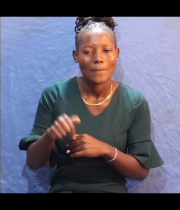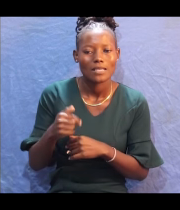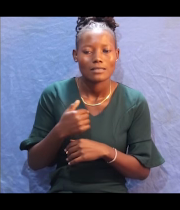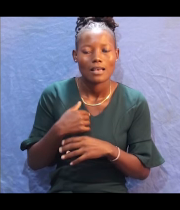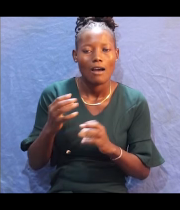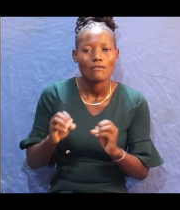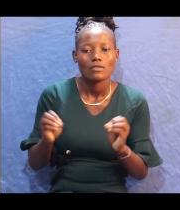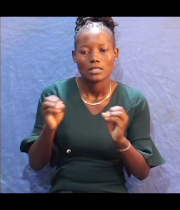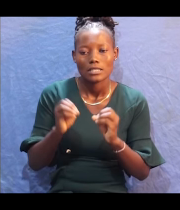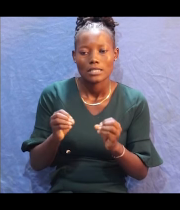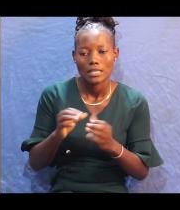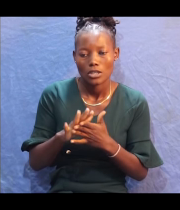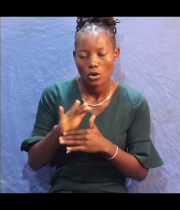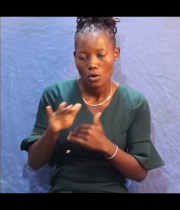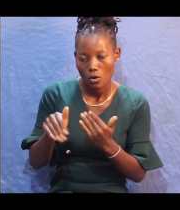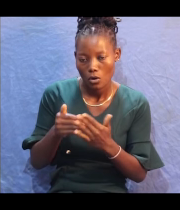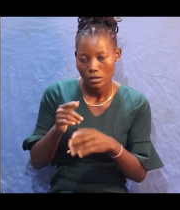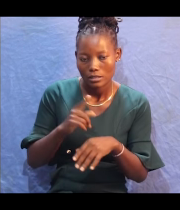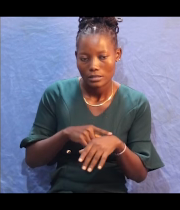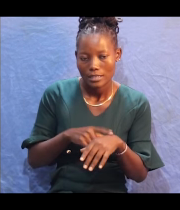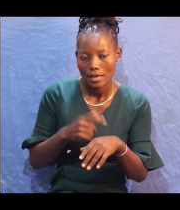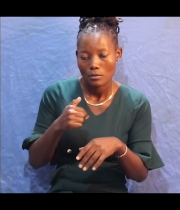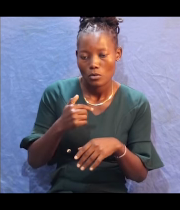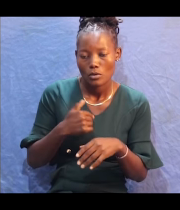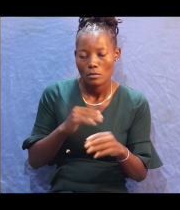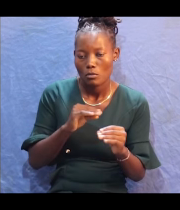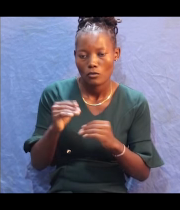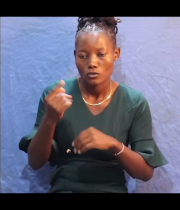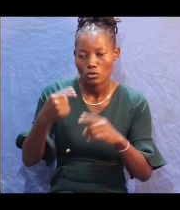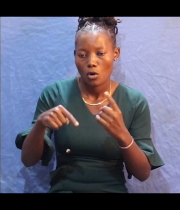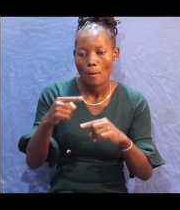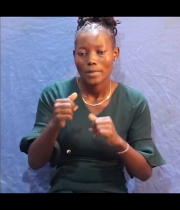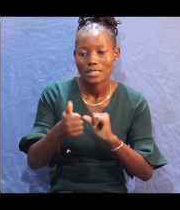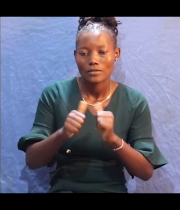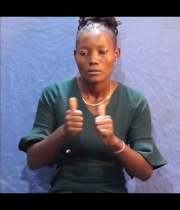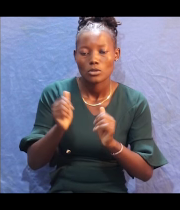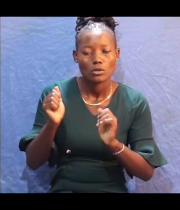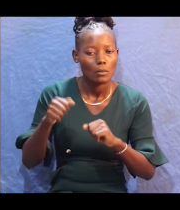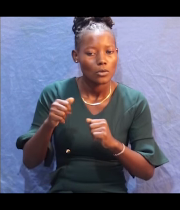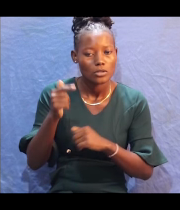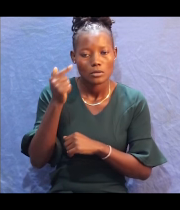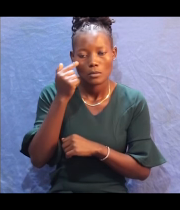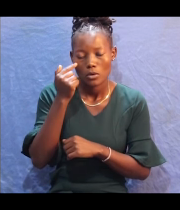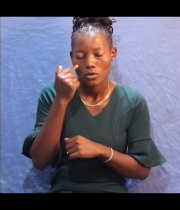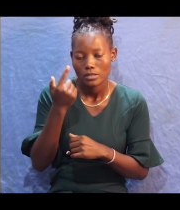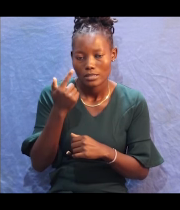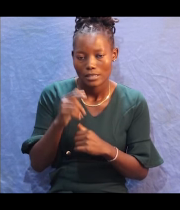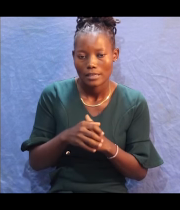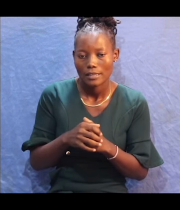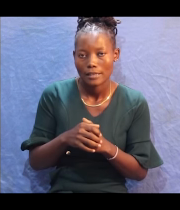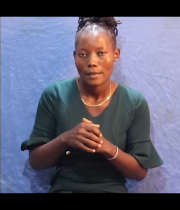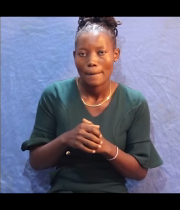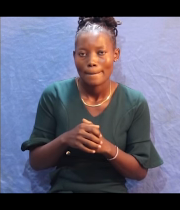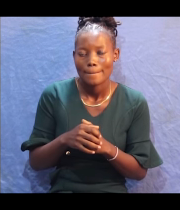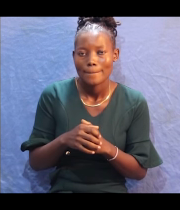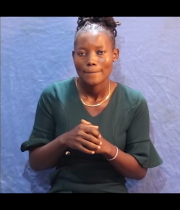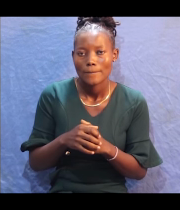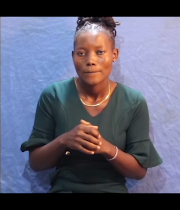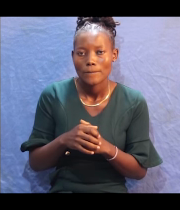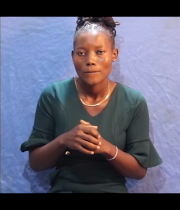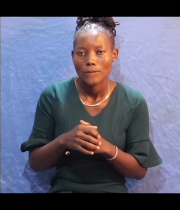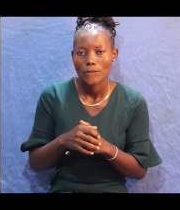when you go to the opposite side, when you go to competitive sport, we can say that sport is also fun. Otherwise, like